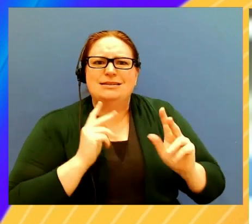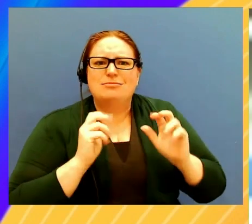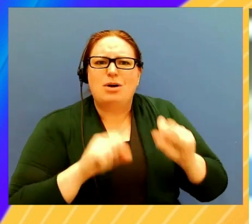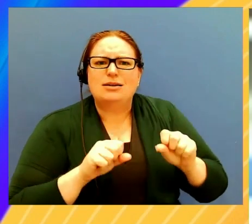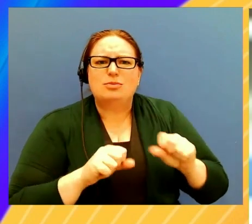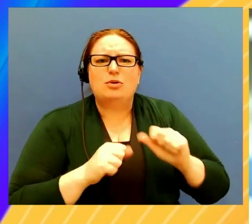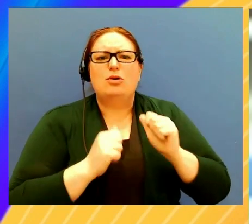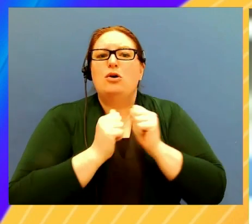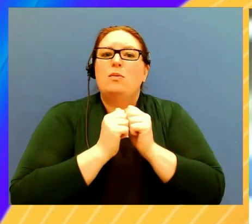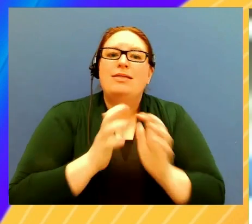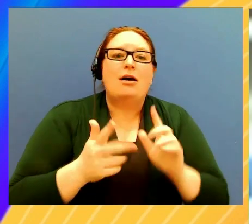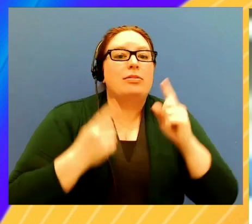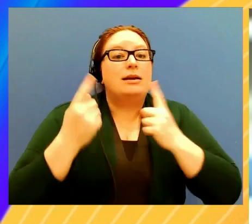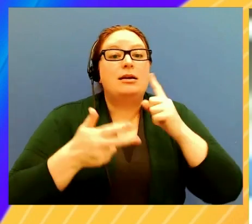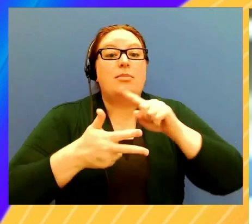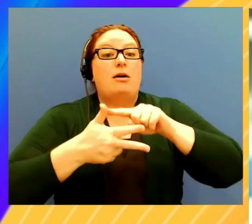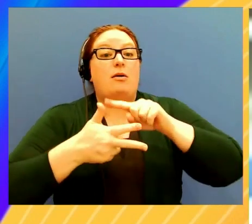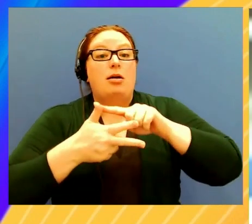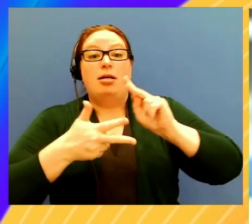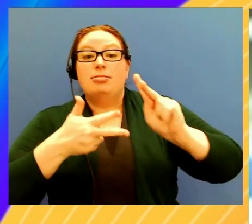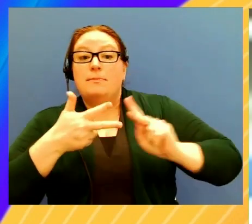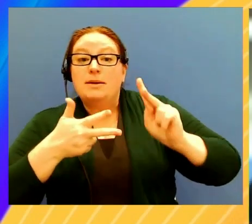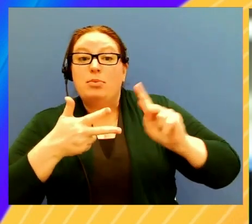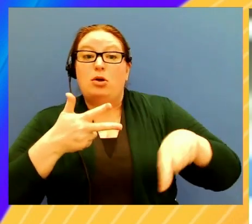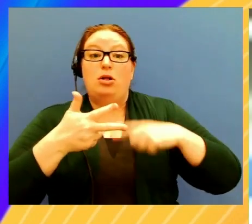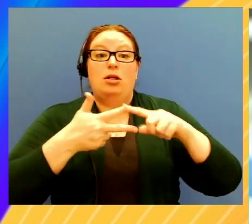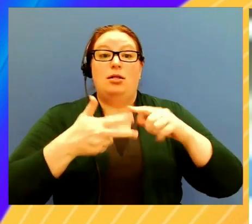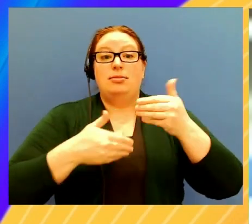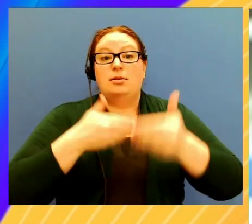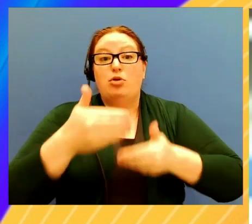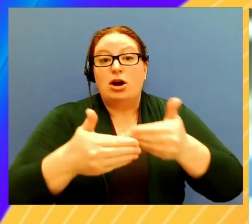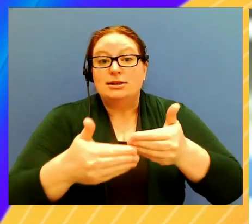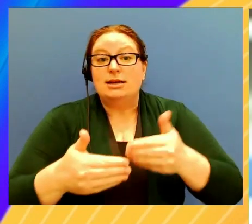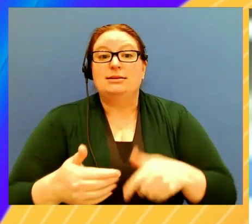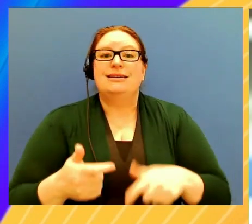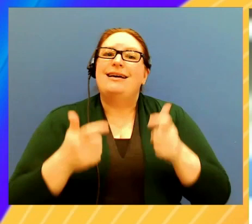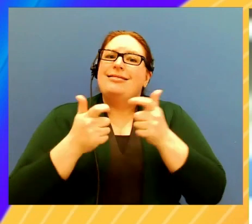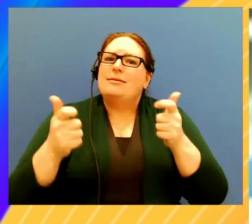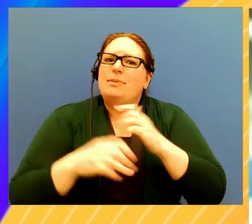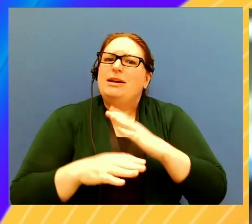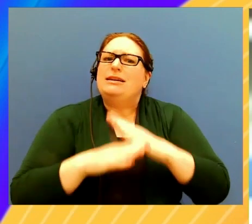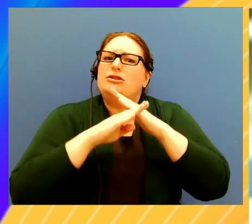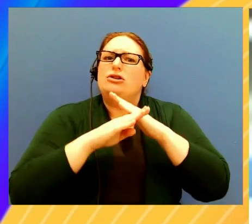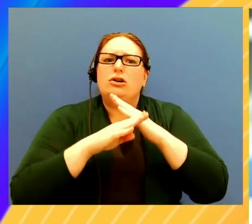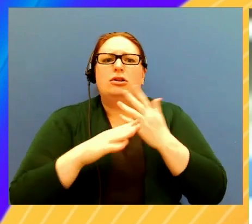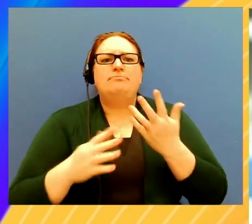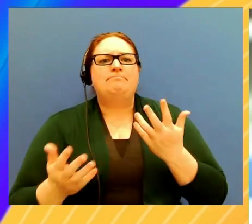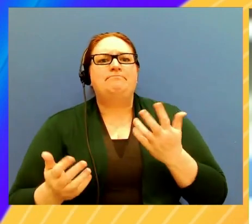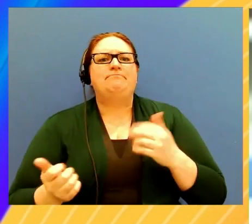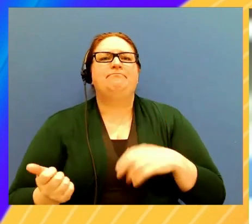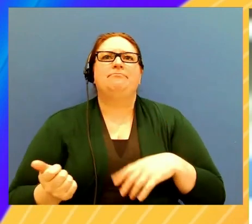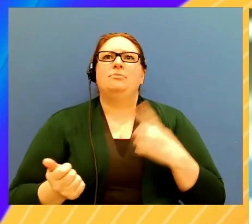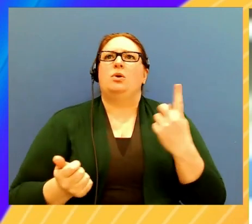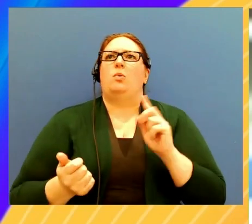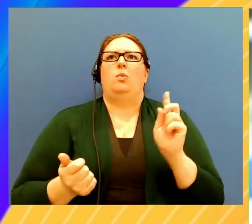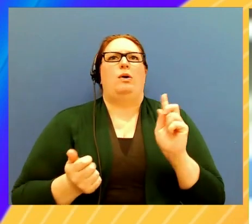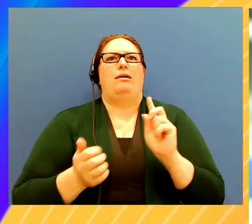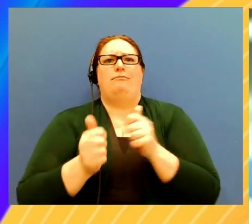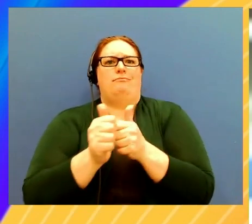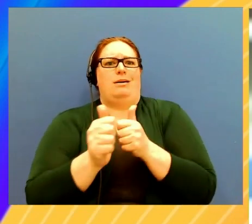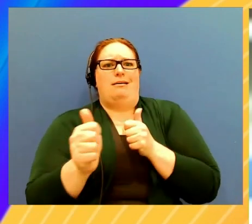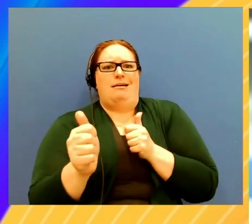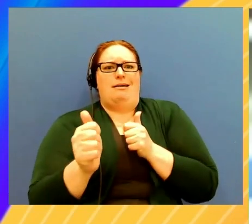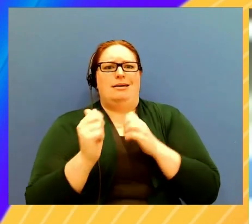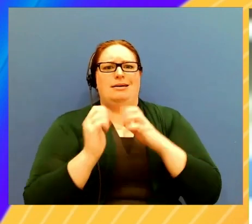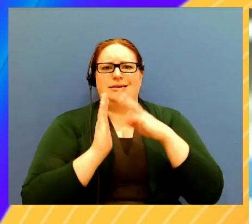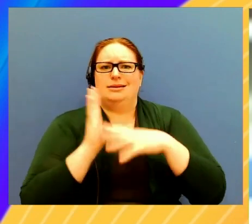of the transformation. Yeah. So, the biggest hurdle, and again, if we look at, where maybe someone falls behind their schedule for cloud,